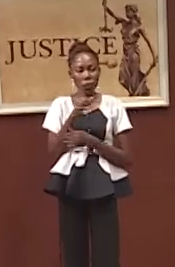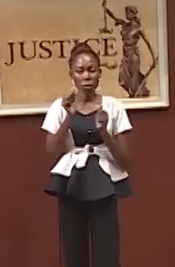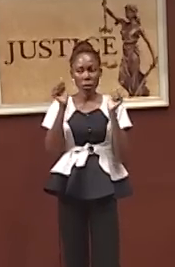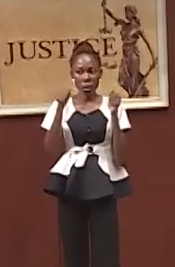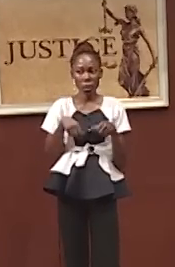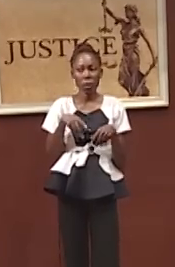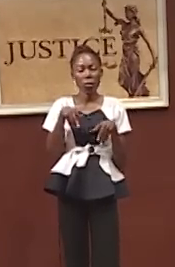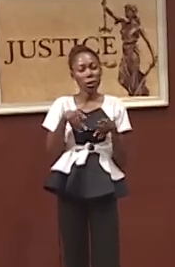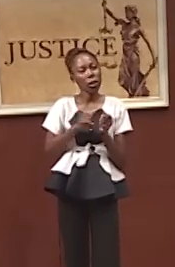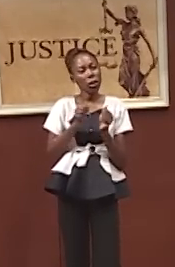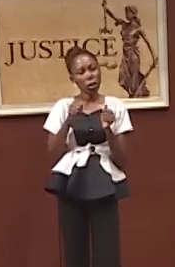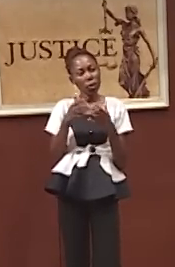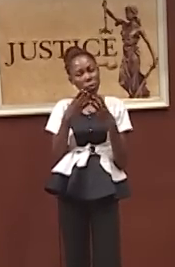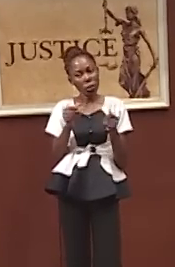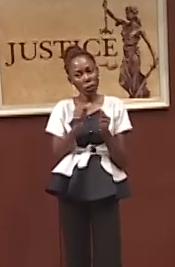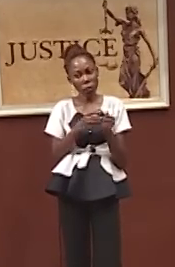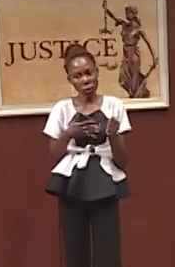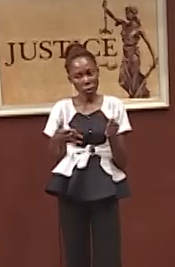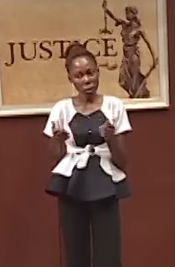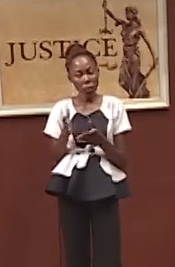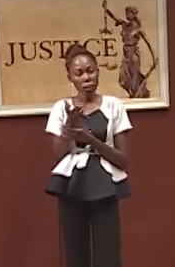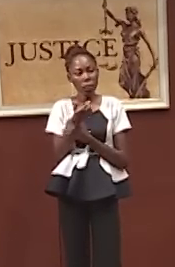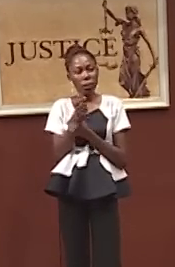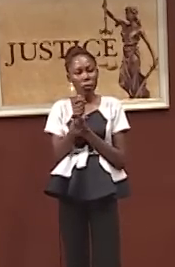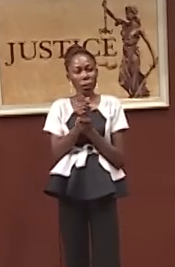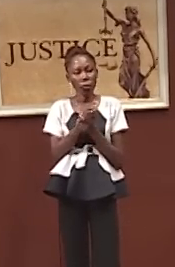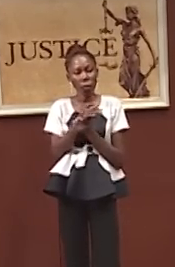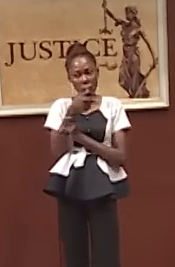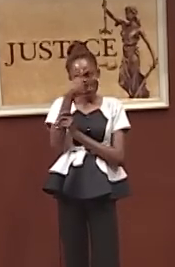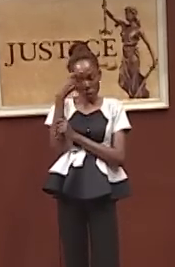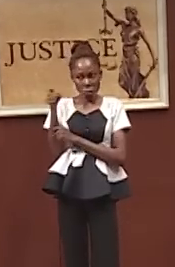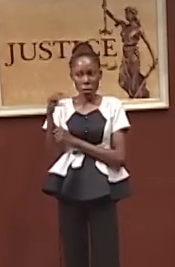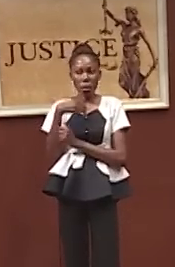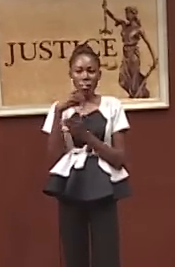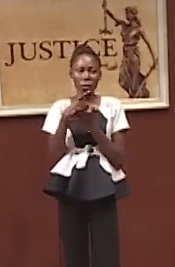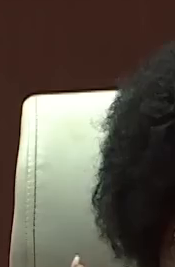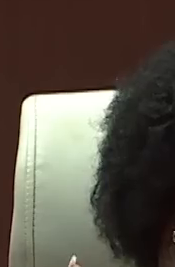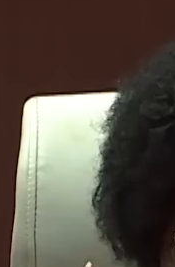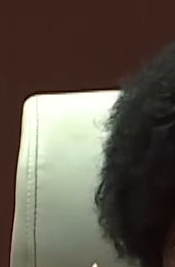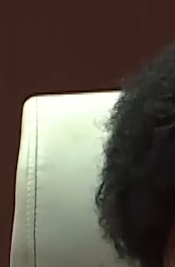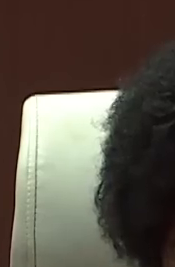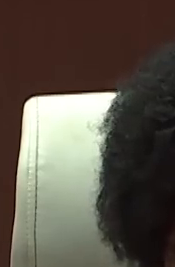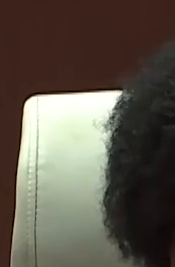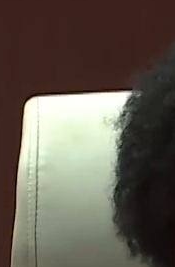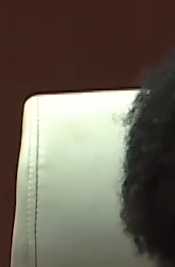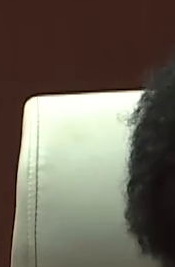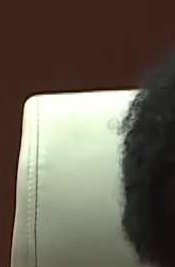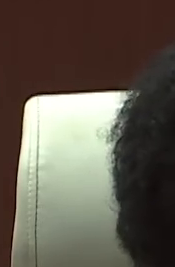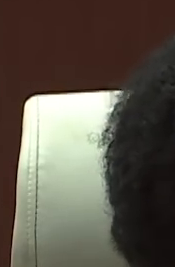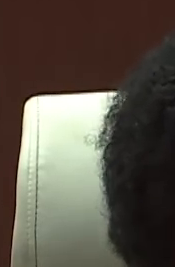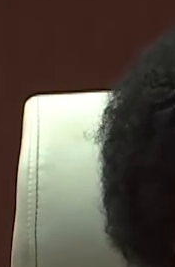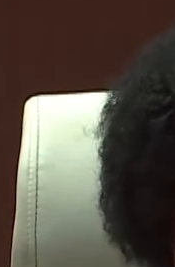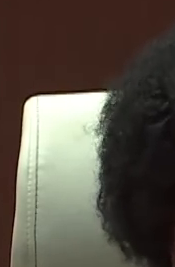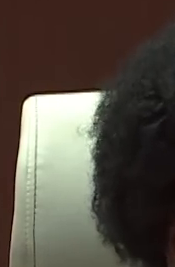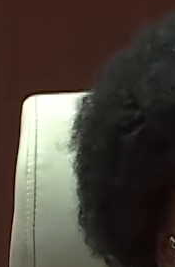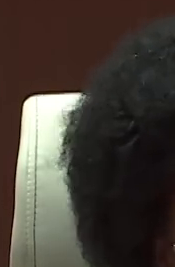Judge Fumi counsels the litigants on the need for the siblings to reach agreement, appoint administrators, and obtain letter of administration from a probate